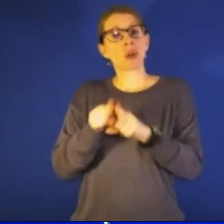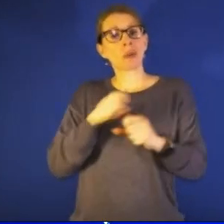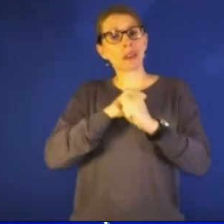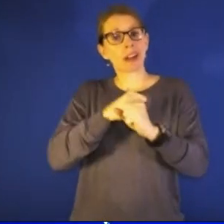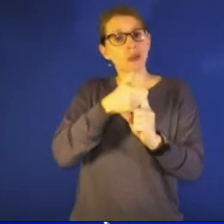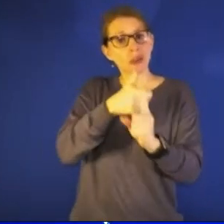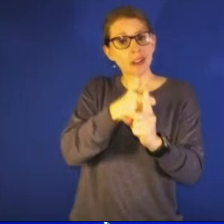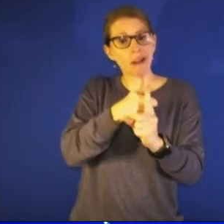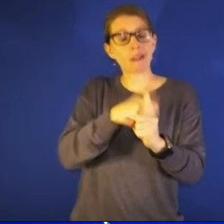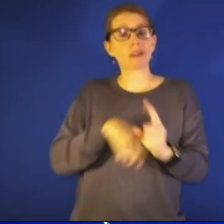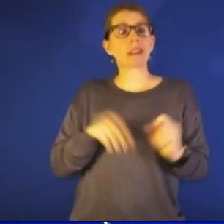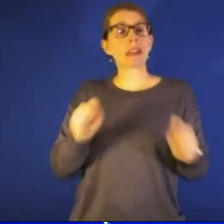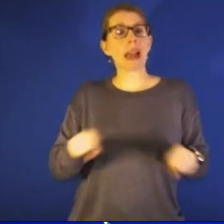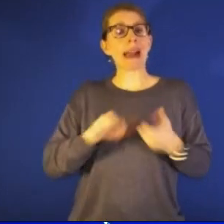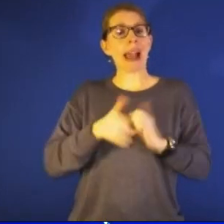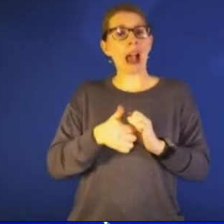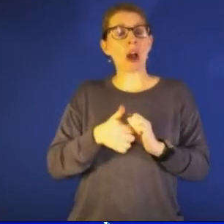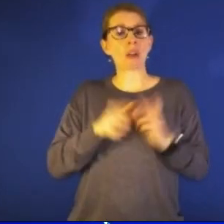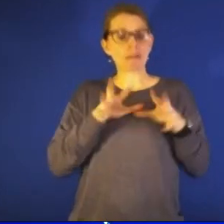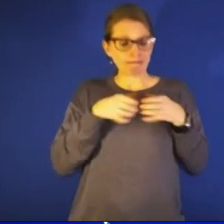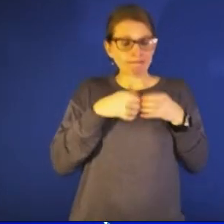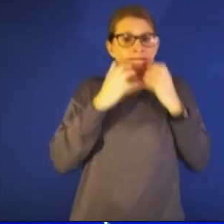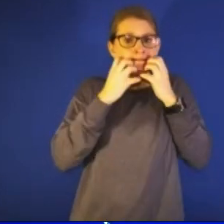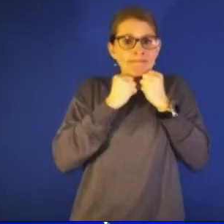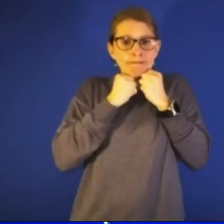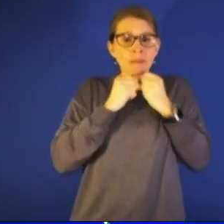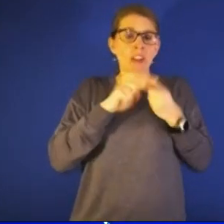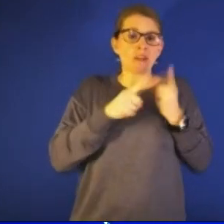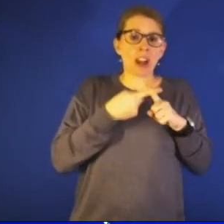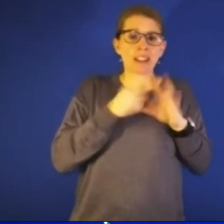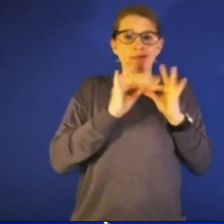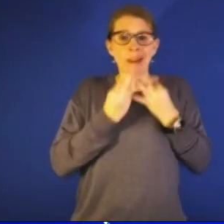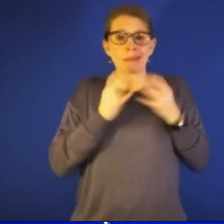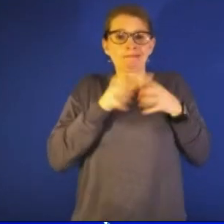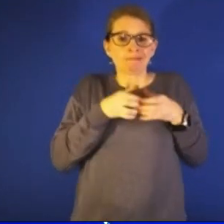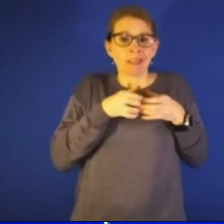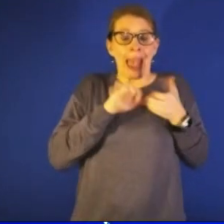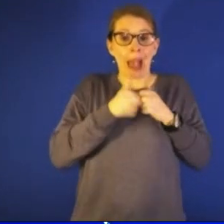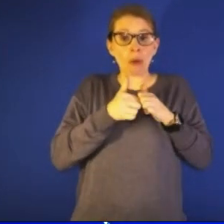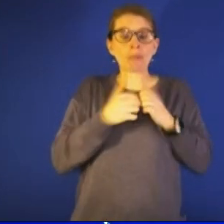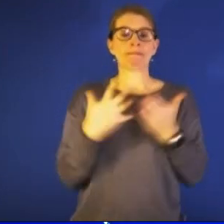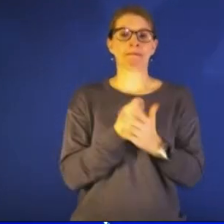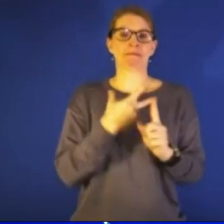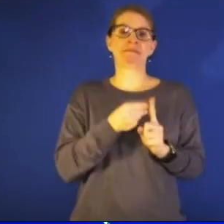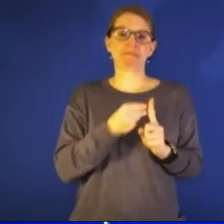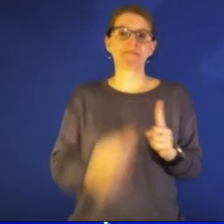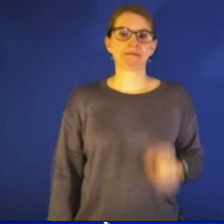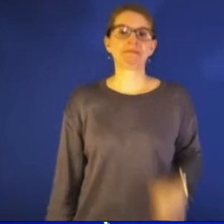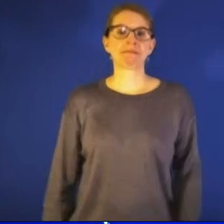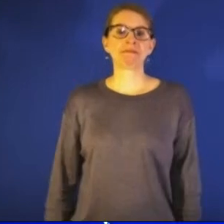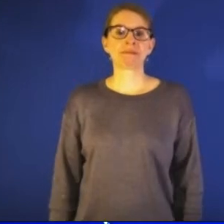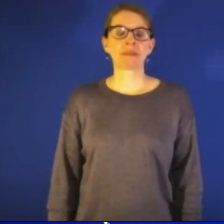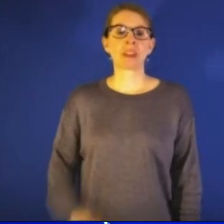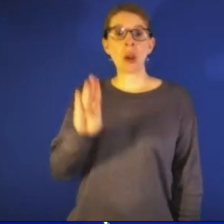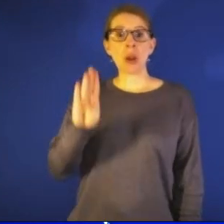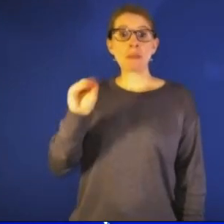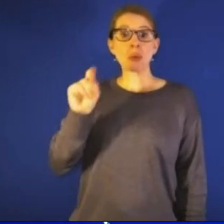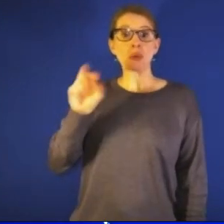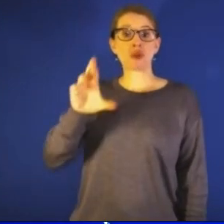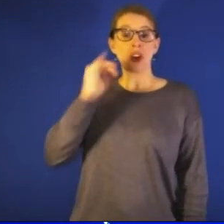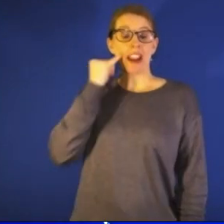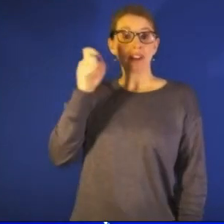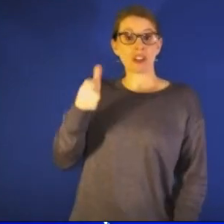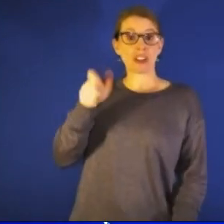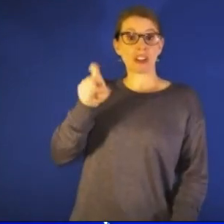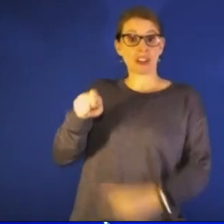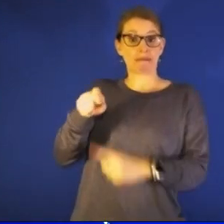individually, your bubble, your loved ones and friends, and that is by getting vaccination. Getting the booster if you meet that criteria